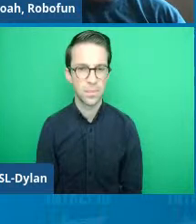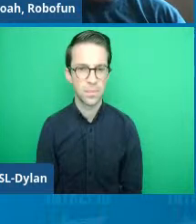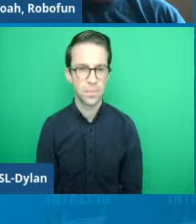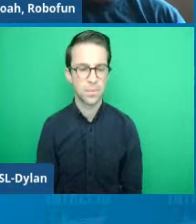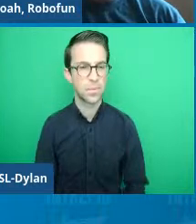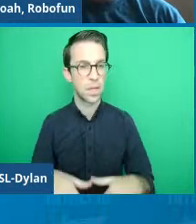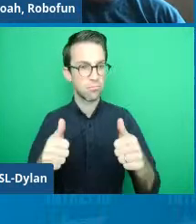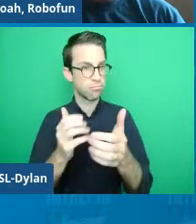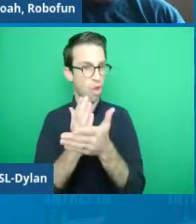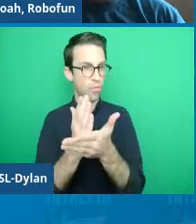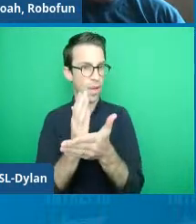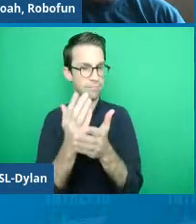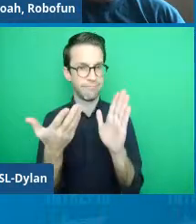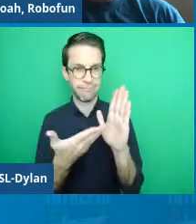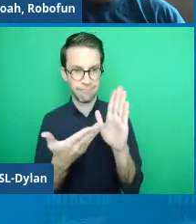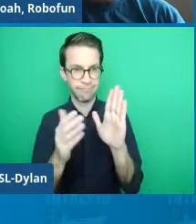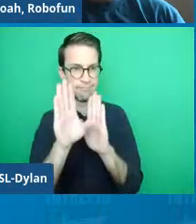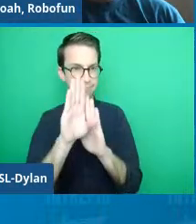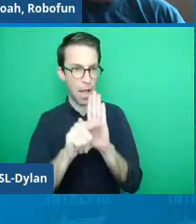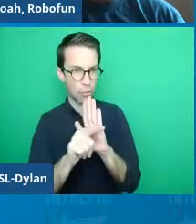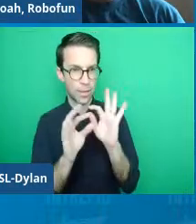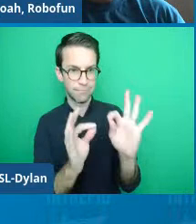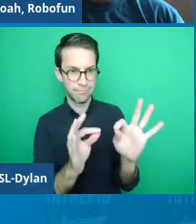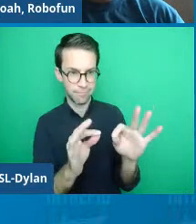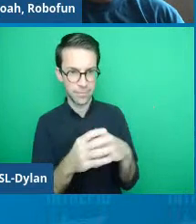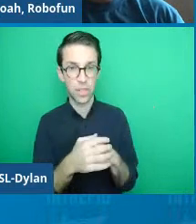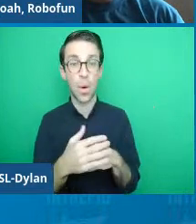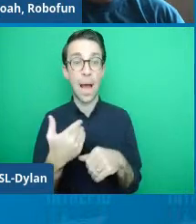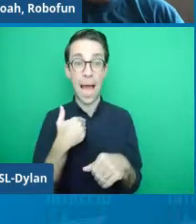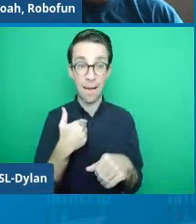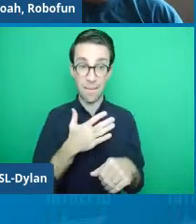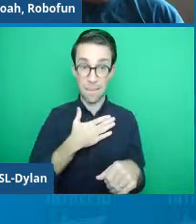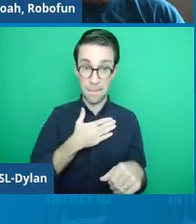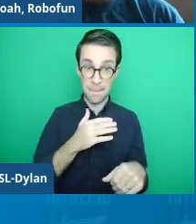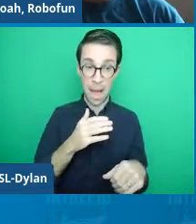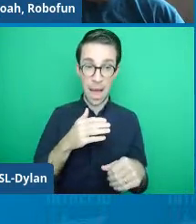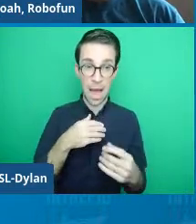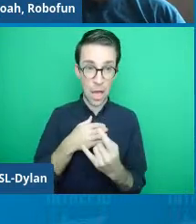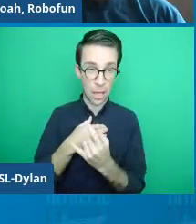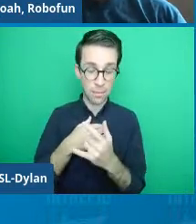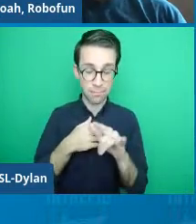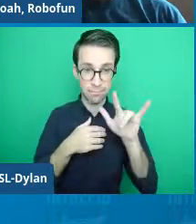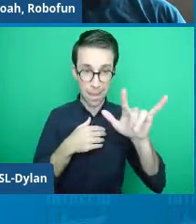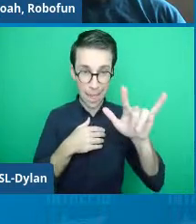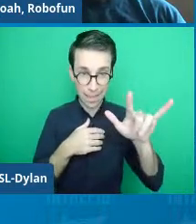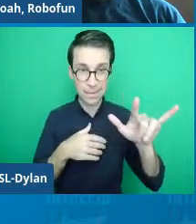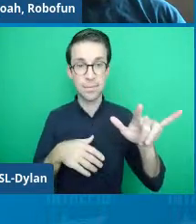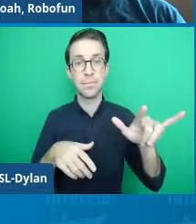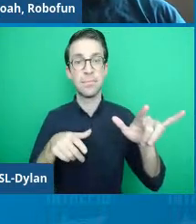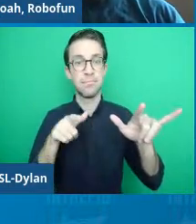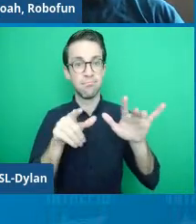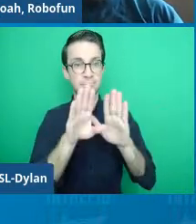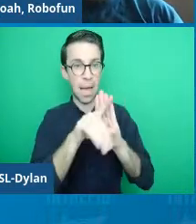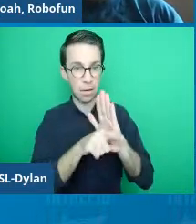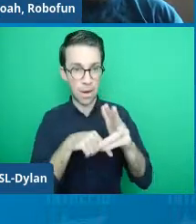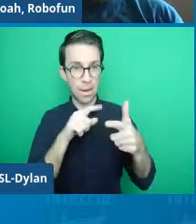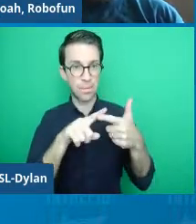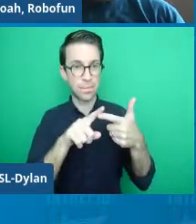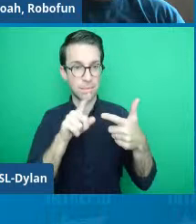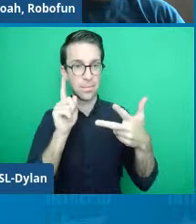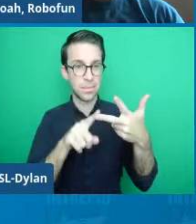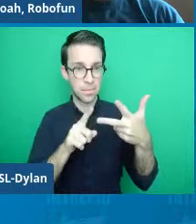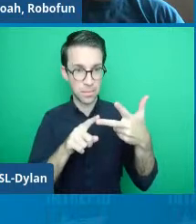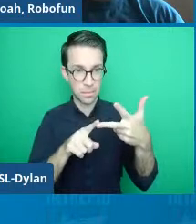All right, there we go. Now I've got my background. I've got my main ship. Now in this game, we also have